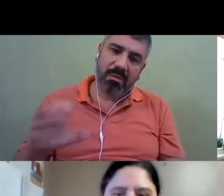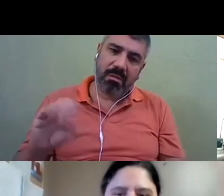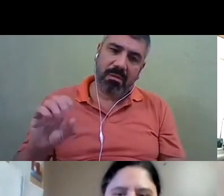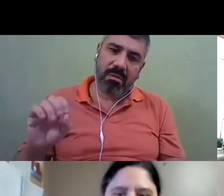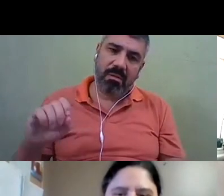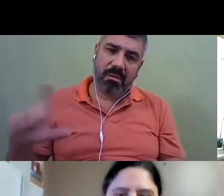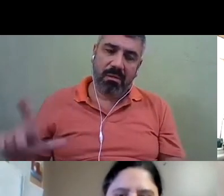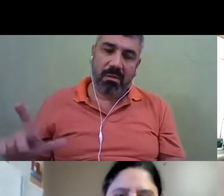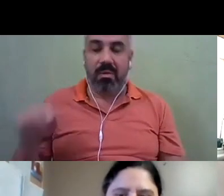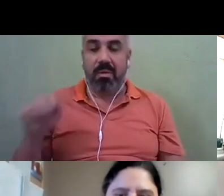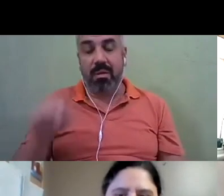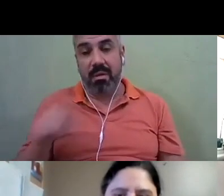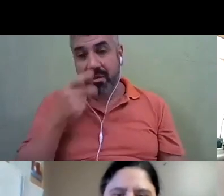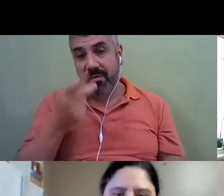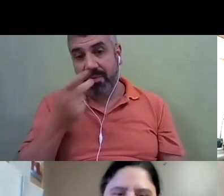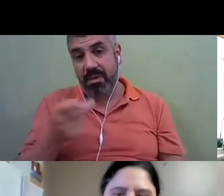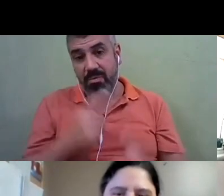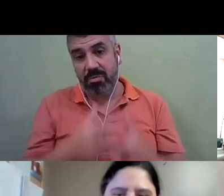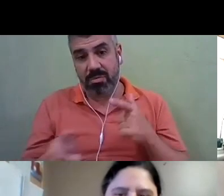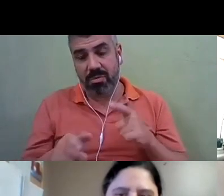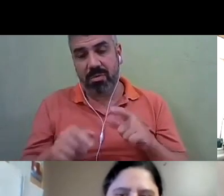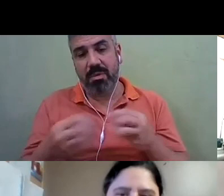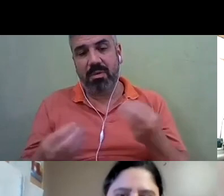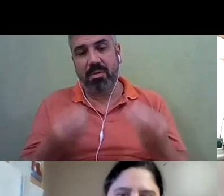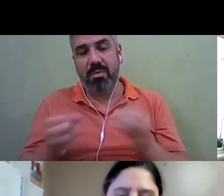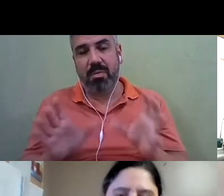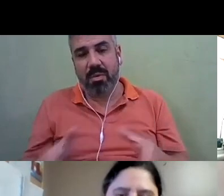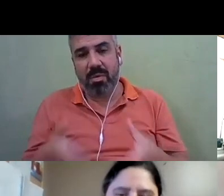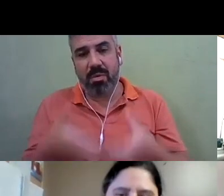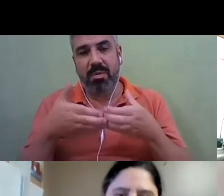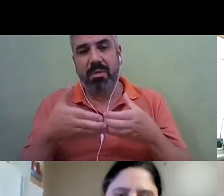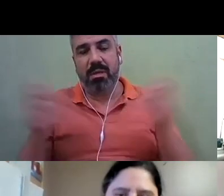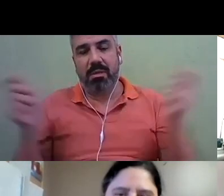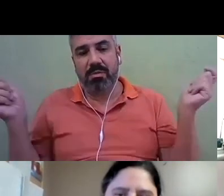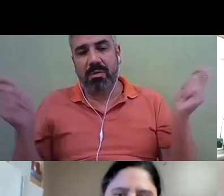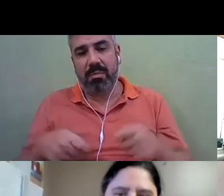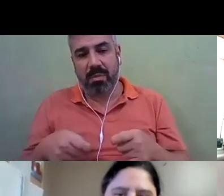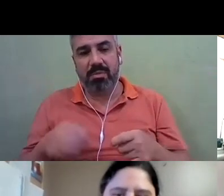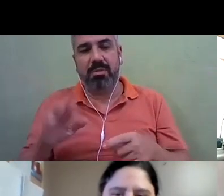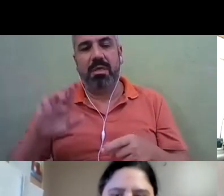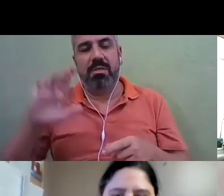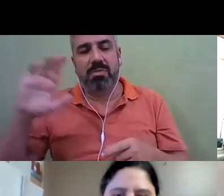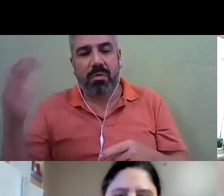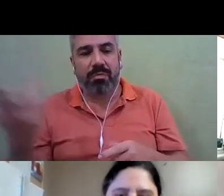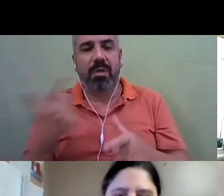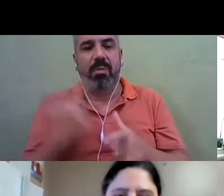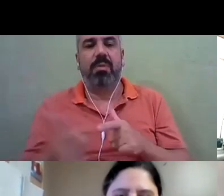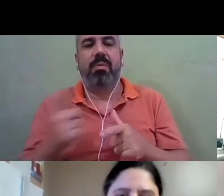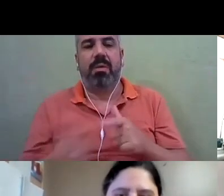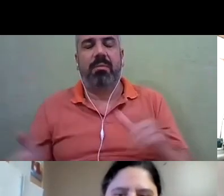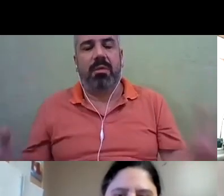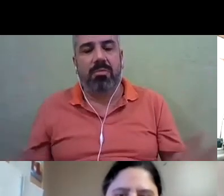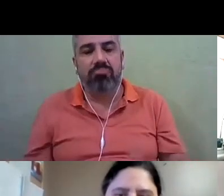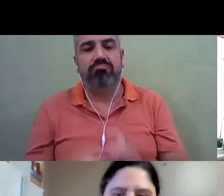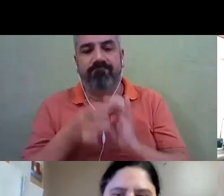know, and discussing with each other. And you can solve this problem. You can play an important role. You know, look, I tell